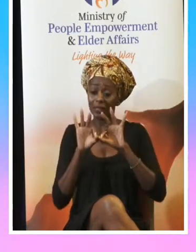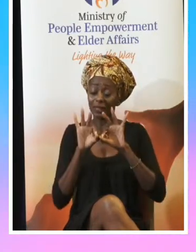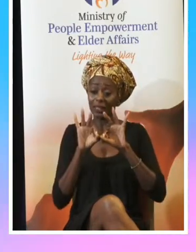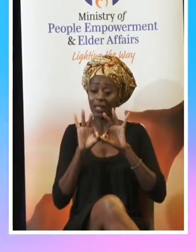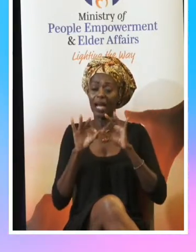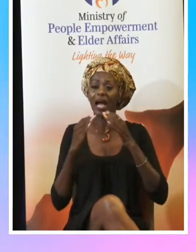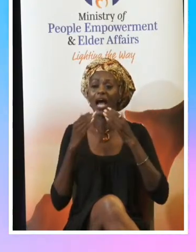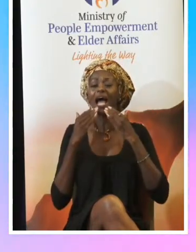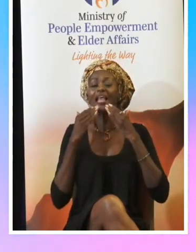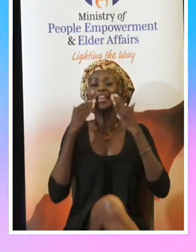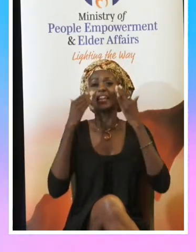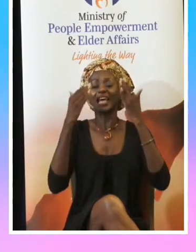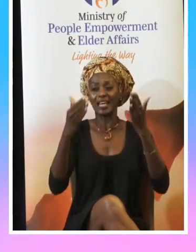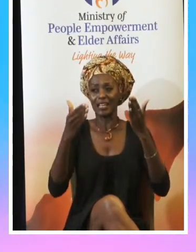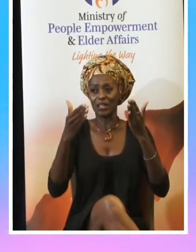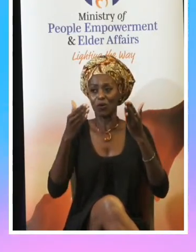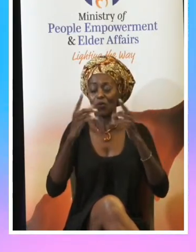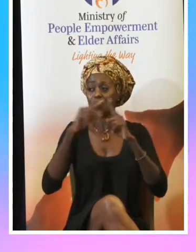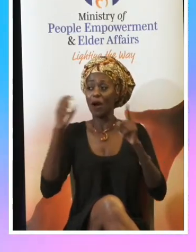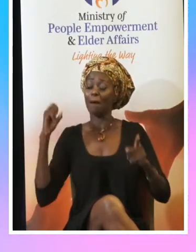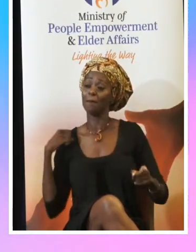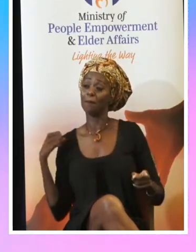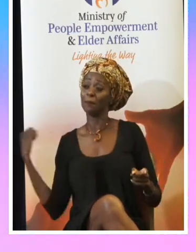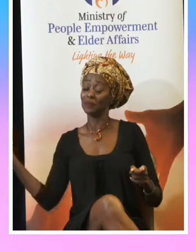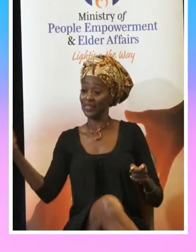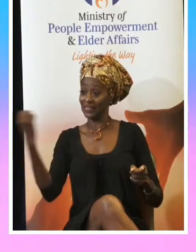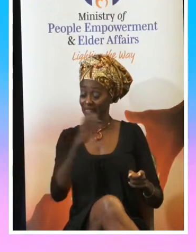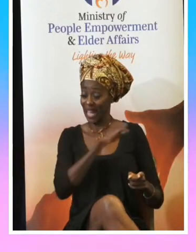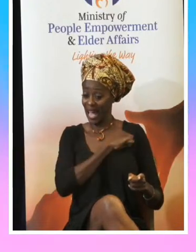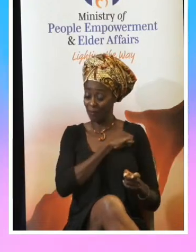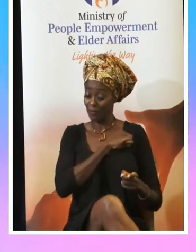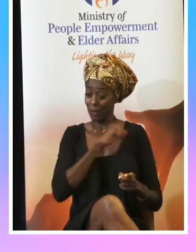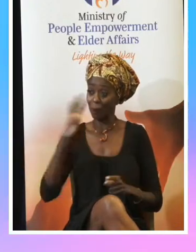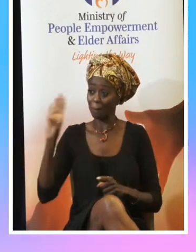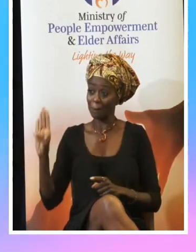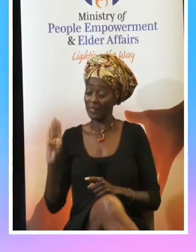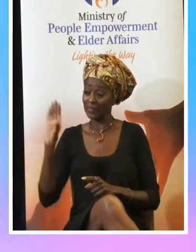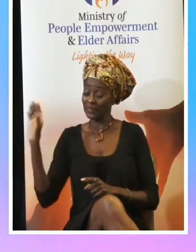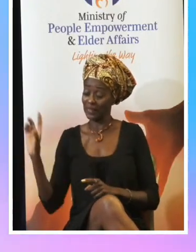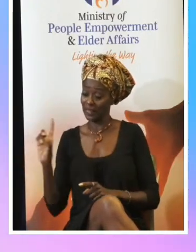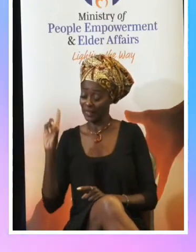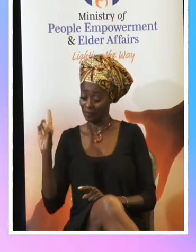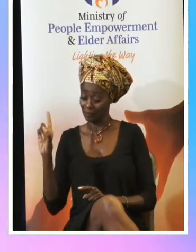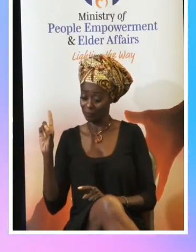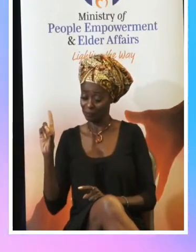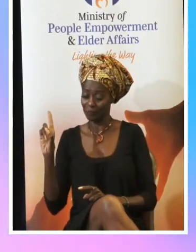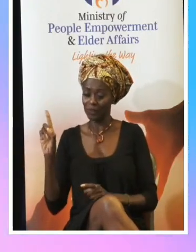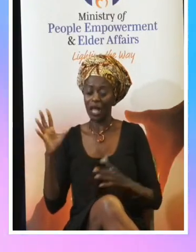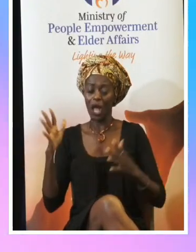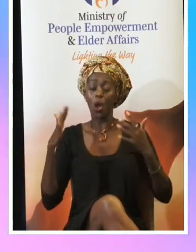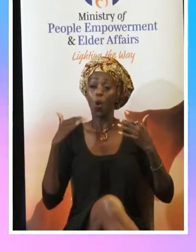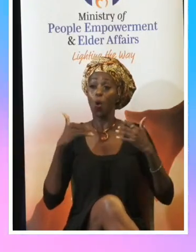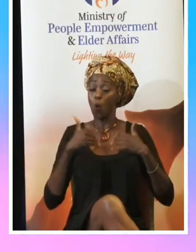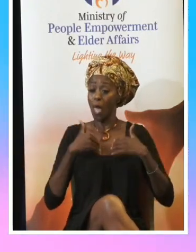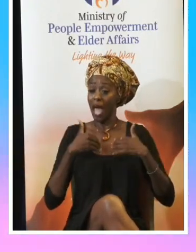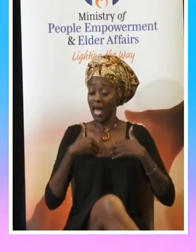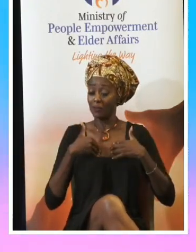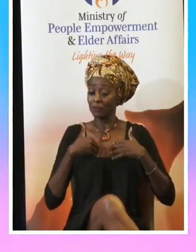behalf of the staff of the Barbados Council for the Disabled. We do have one of the most